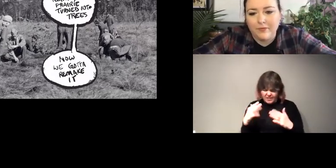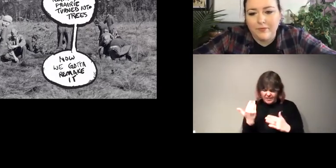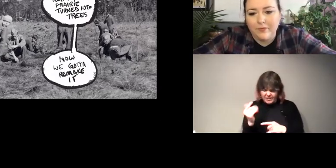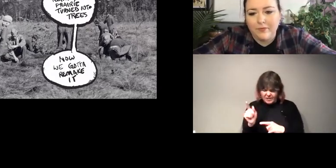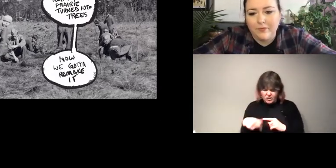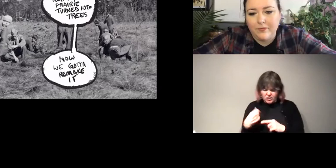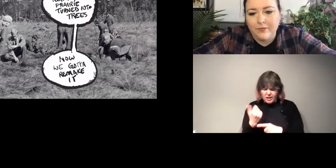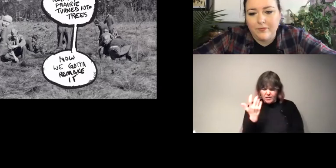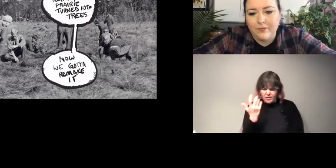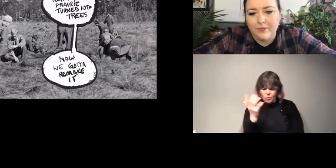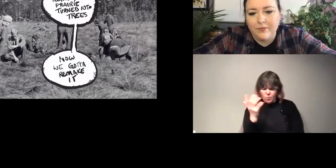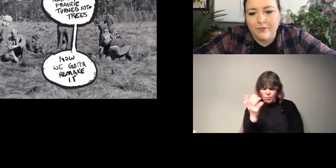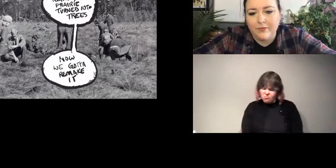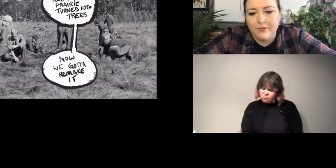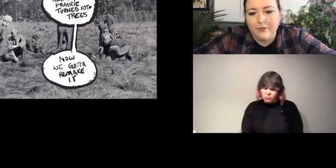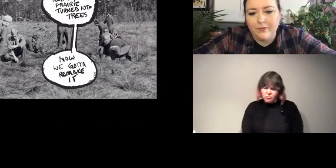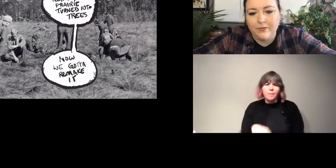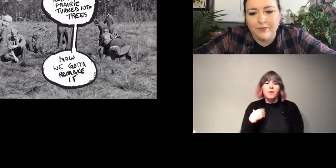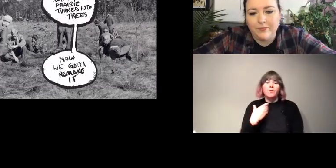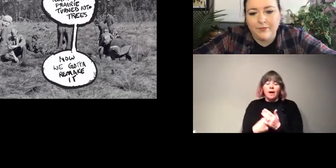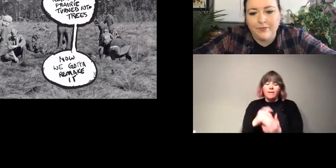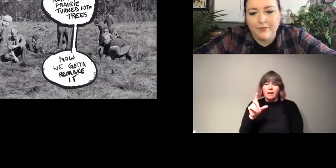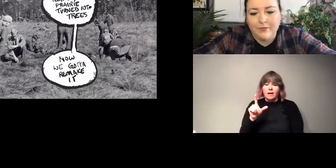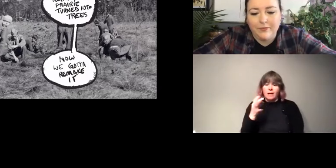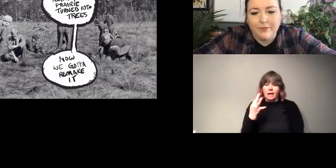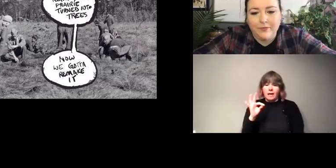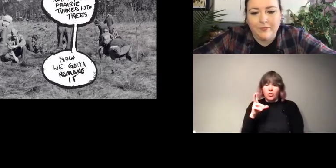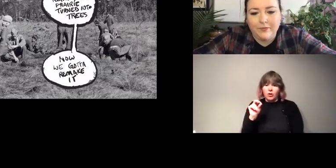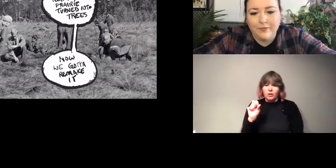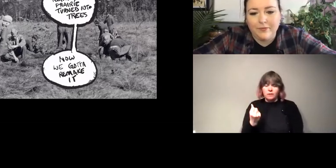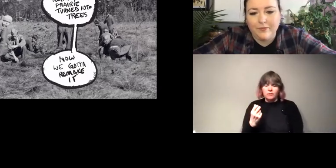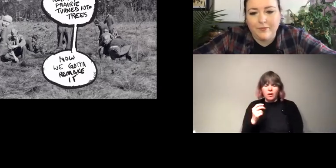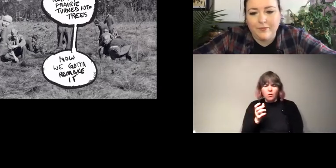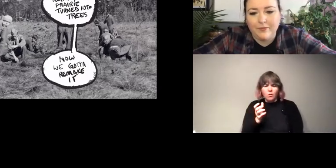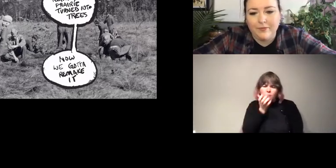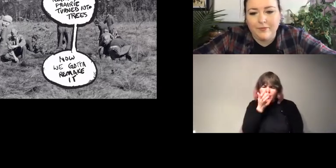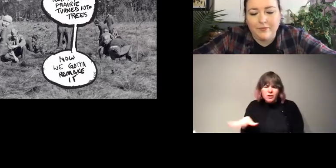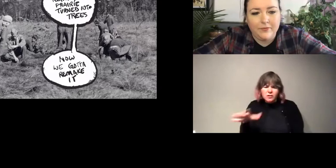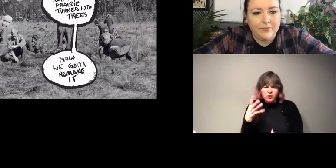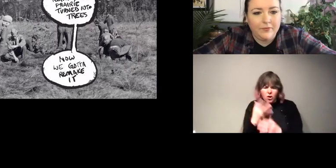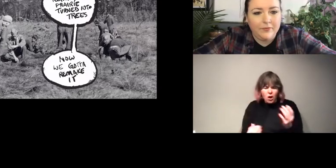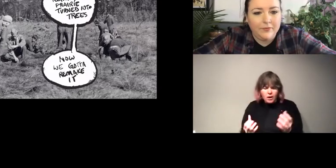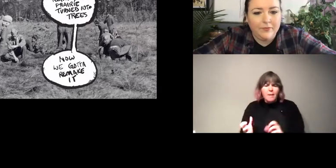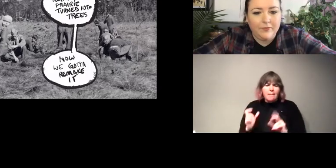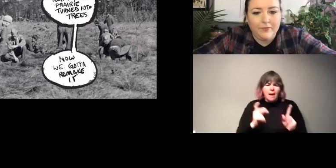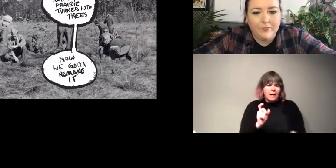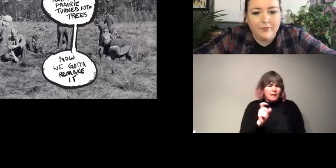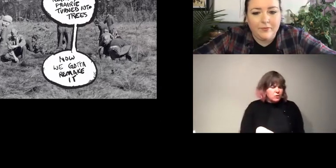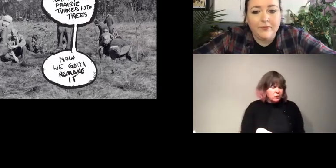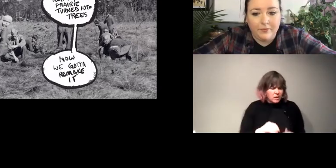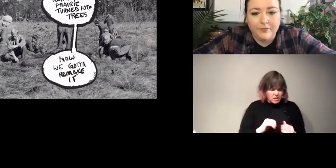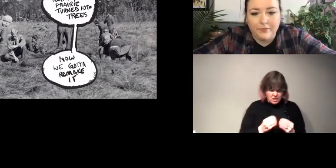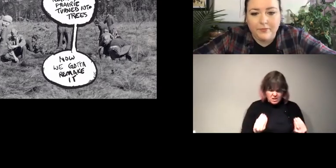woodland. And so by the time we get to the 1930s, people are like, oh my God, the prairie's all gone. We need to bring it back. How the heck do we do